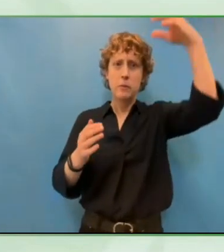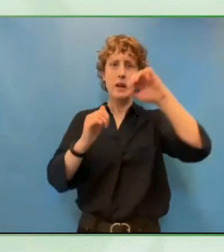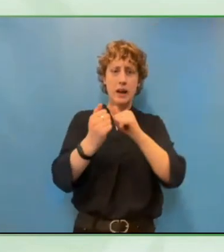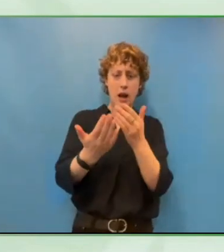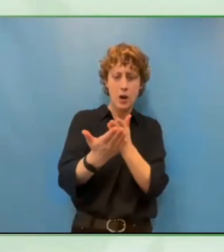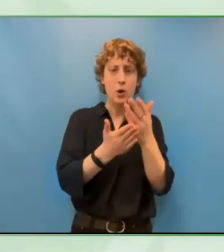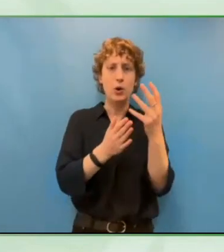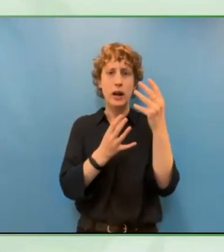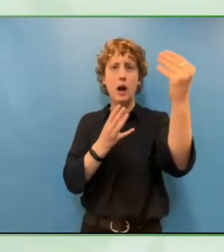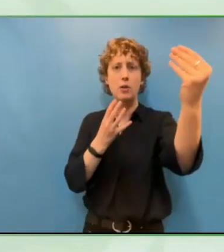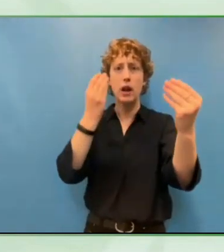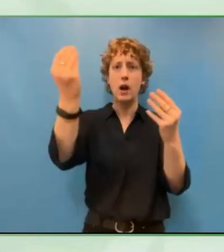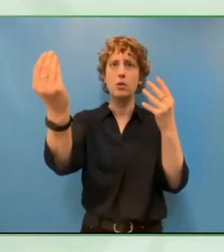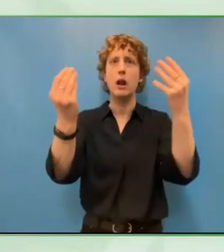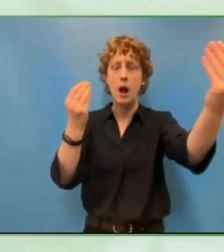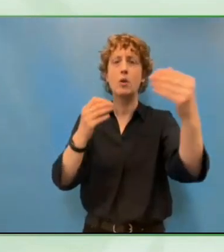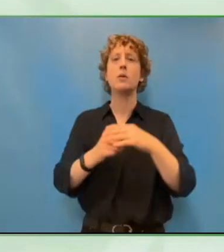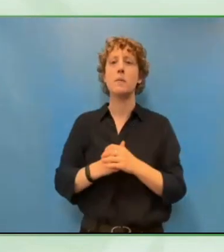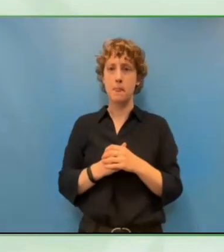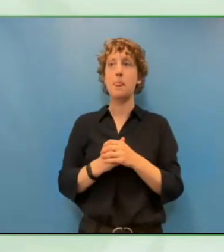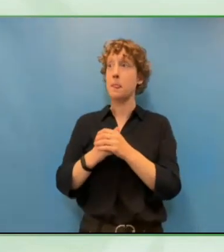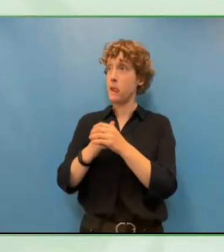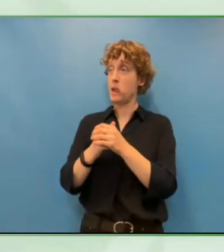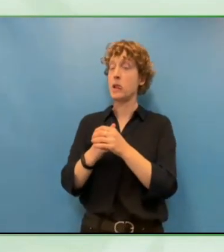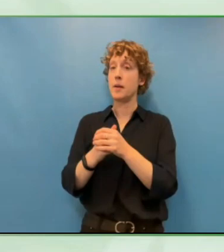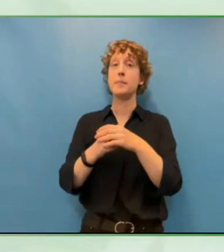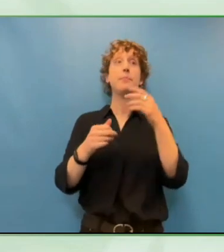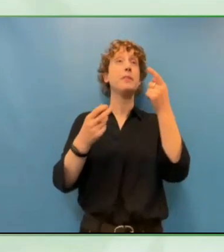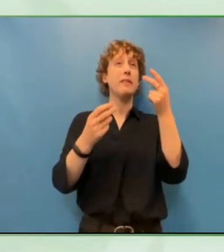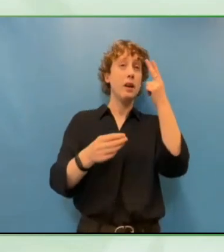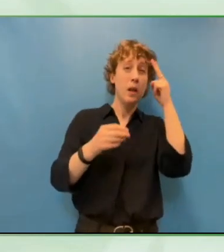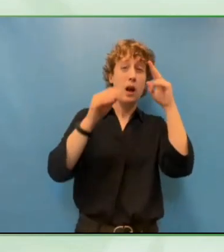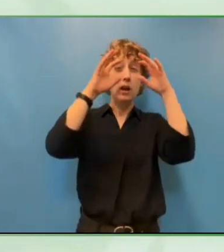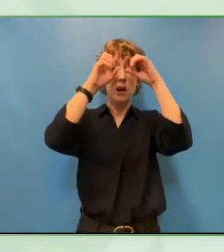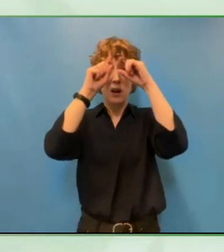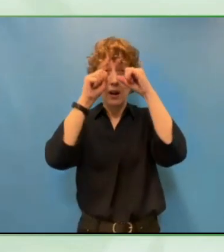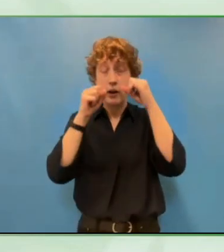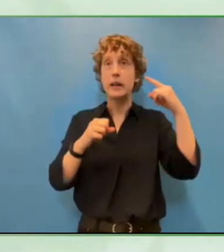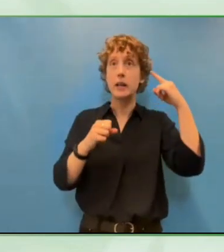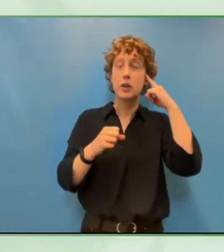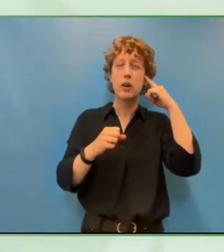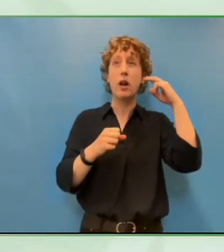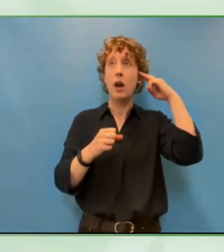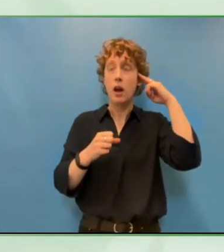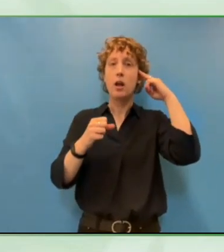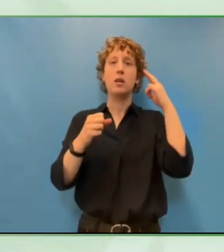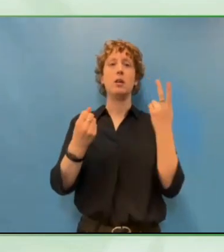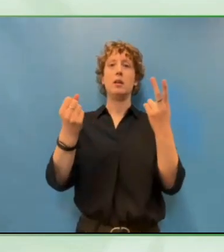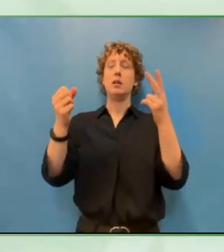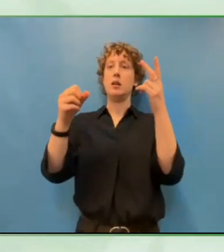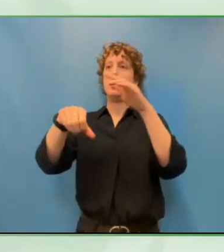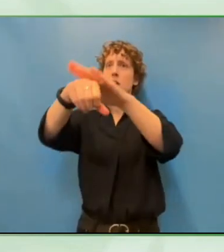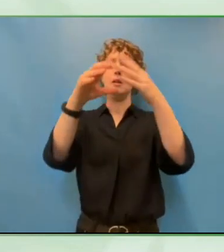accessibility alerts have improved, particularly for people with visual impairments and hearing impairments. So, but I think the chain